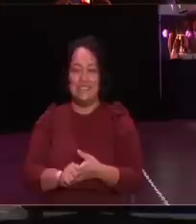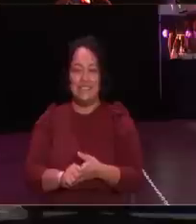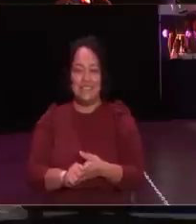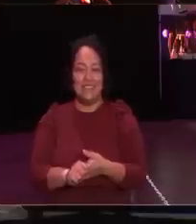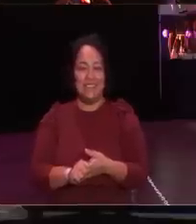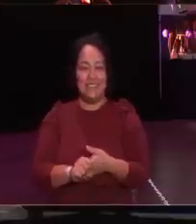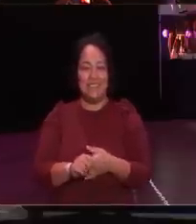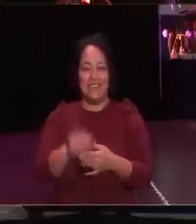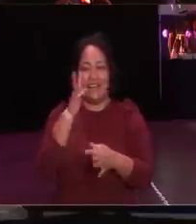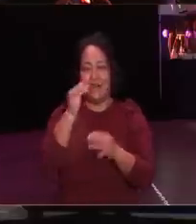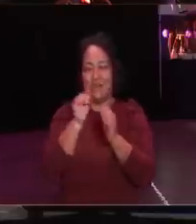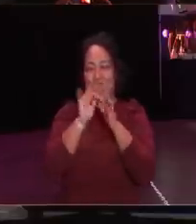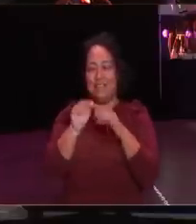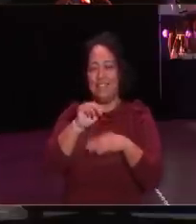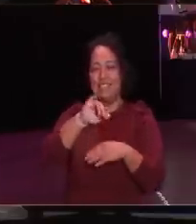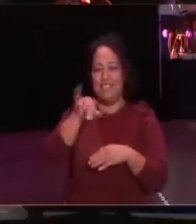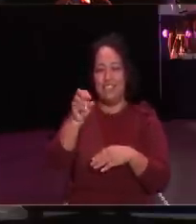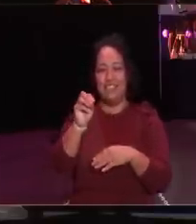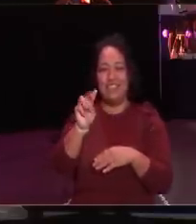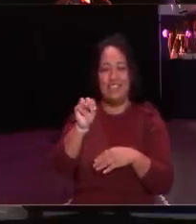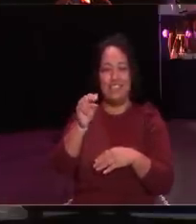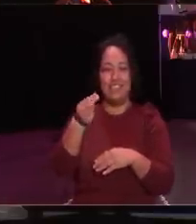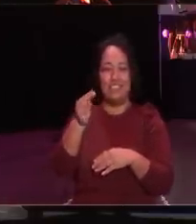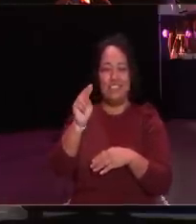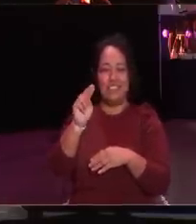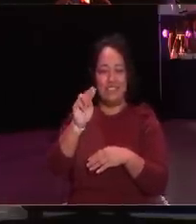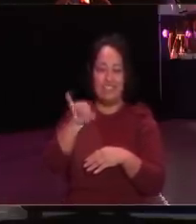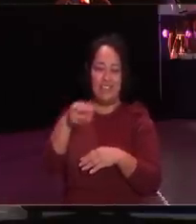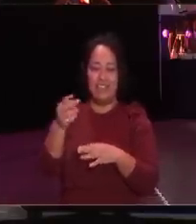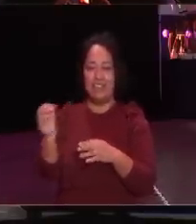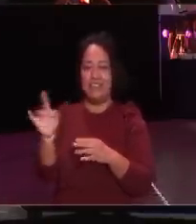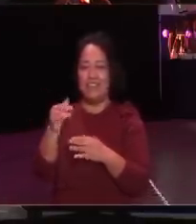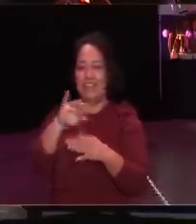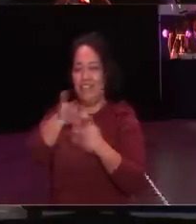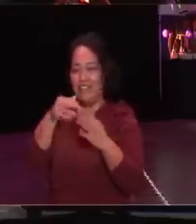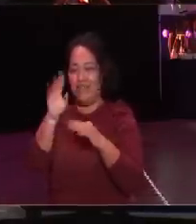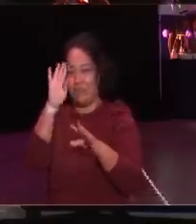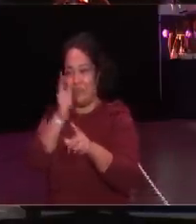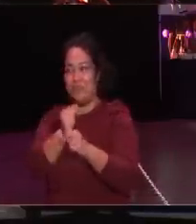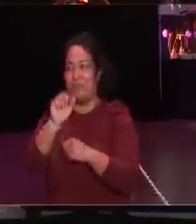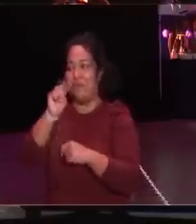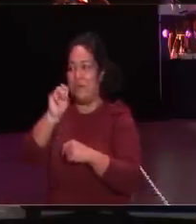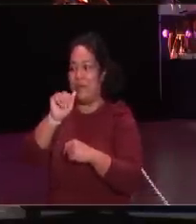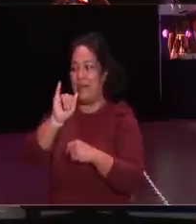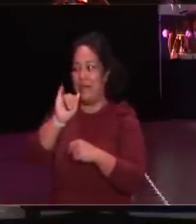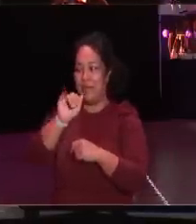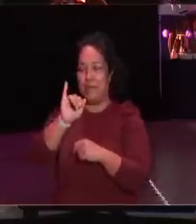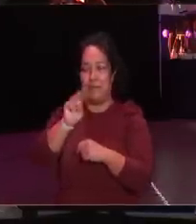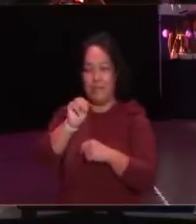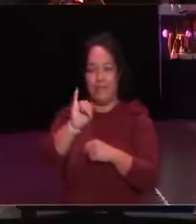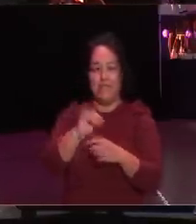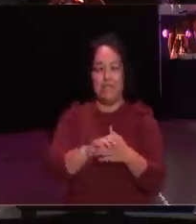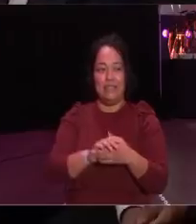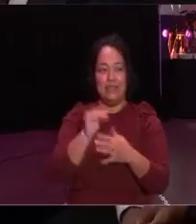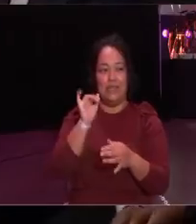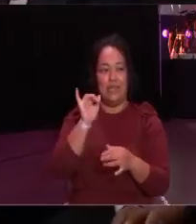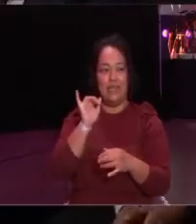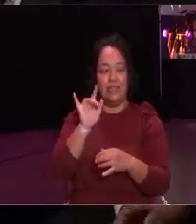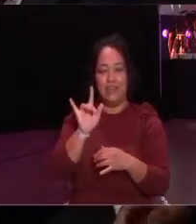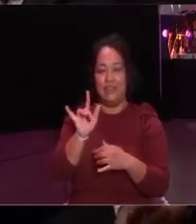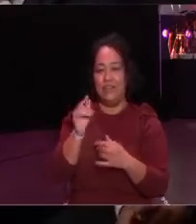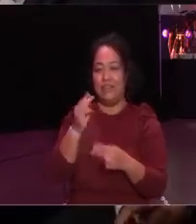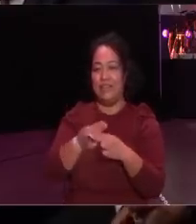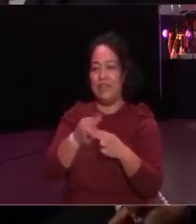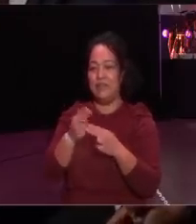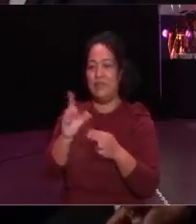todos los hermanos de Miami que están aquí. And all the brothers from Miami that are here. Los amamos en el nombre del Señor. We love you in the name of the Lord. Voy a pedir que estén de pie,